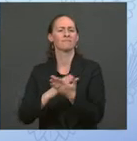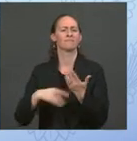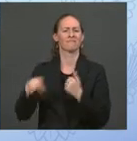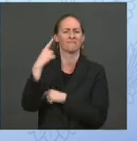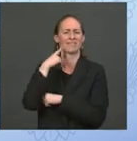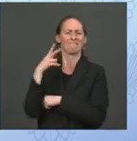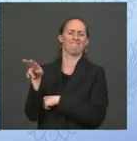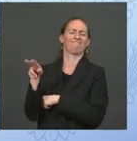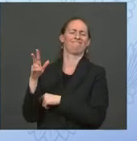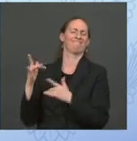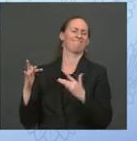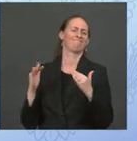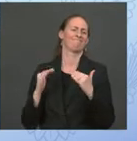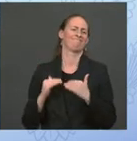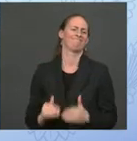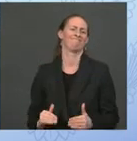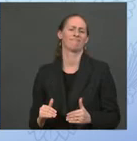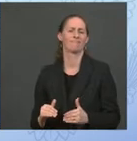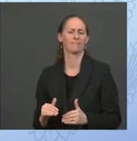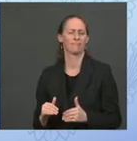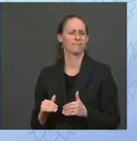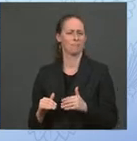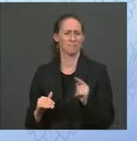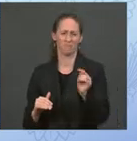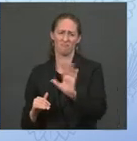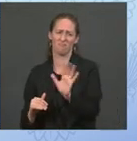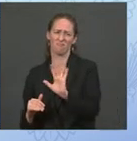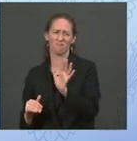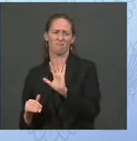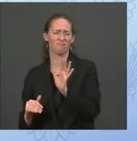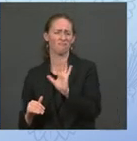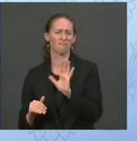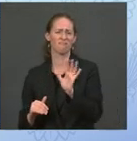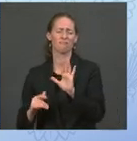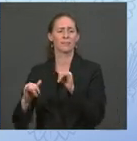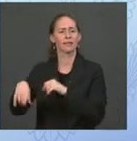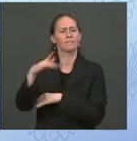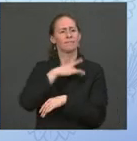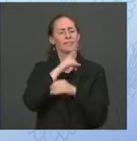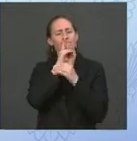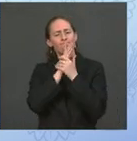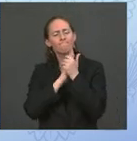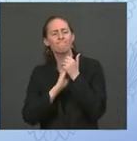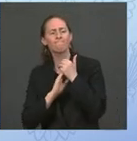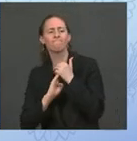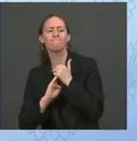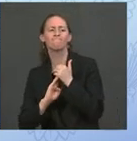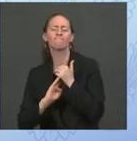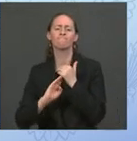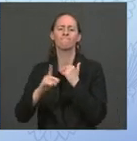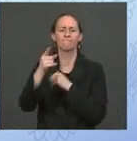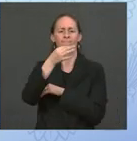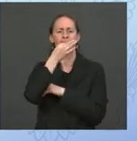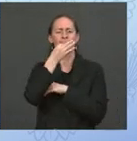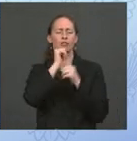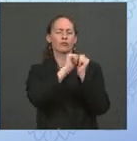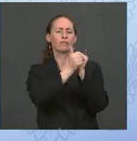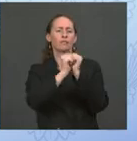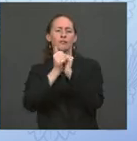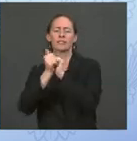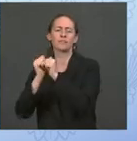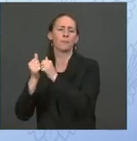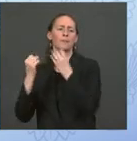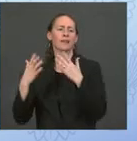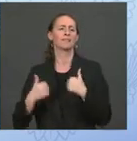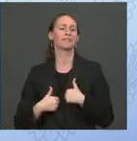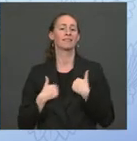self-important. But you're gigantic. You make a gigantic difference. And I learned that when Jill and I would walk